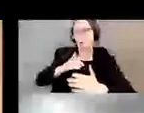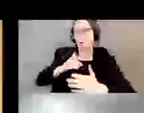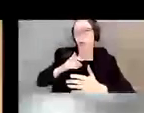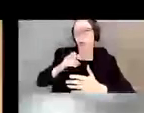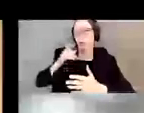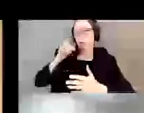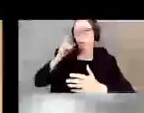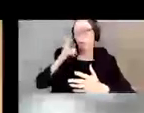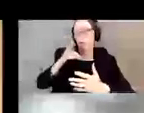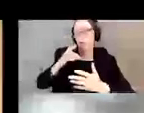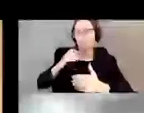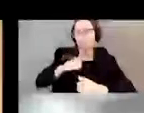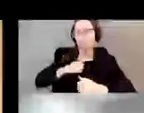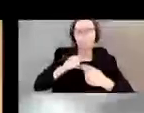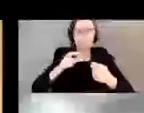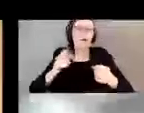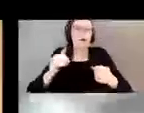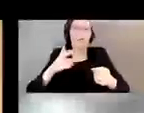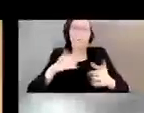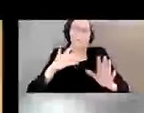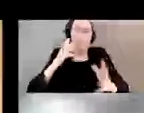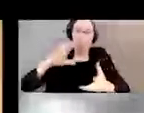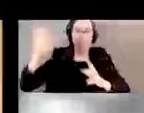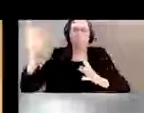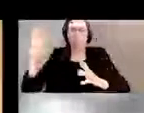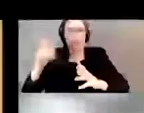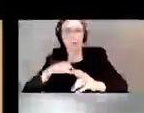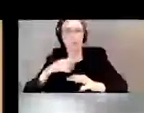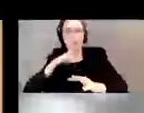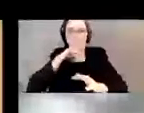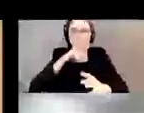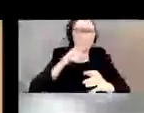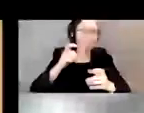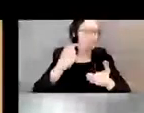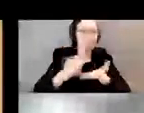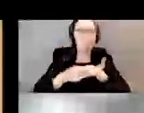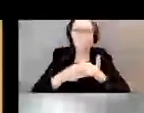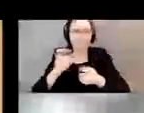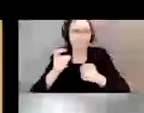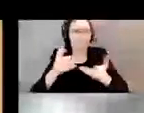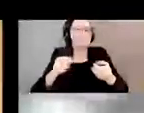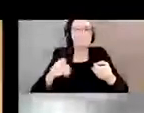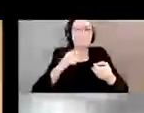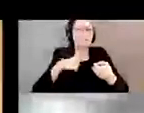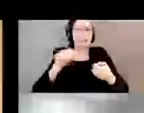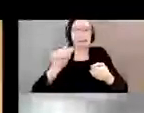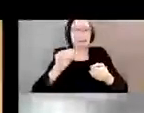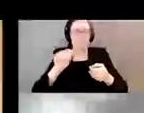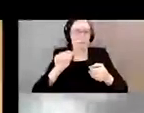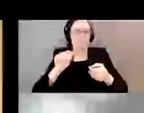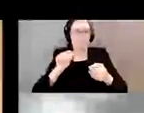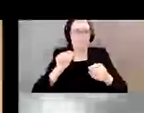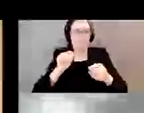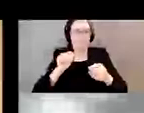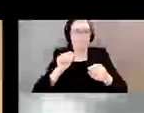frustration over the corruption inside, okay, this Afghan government that most